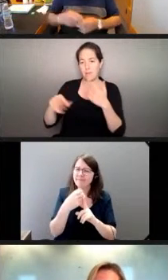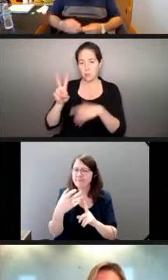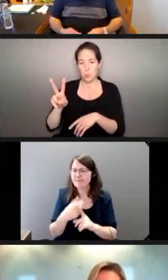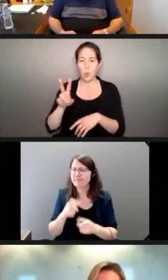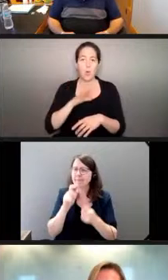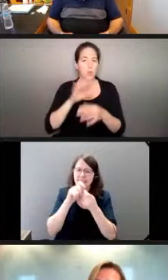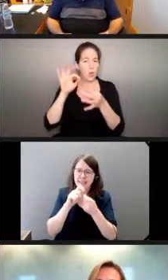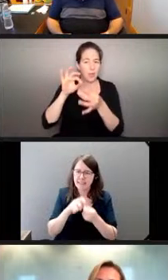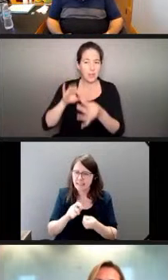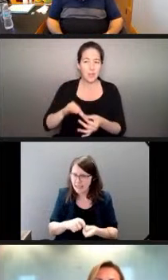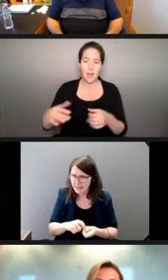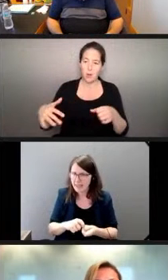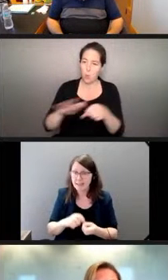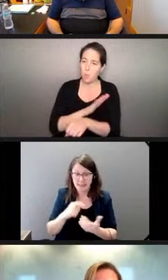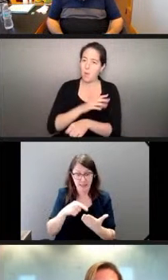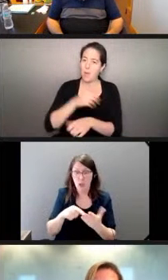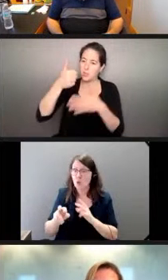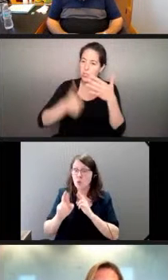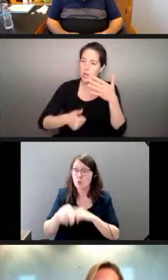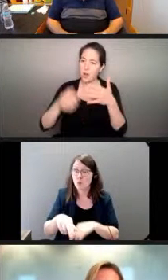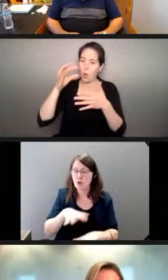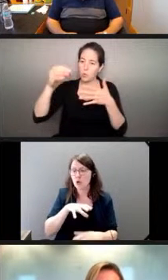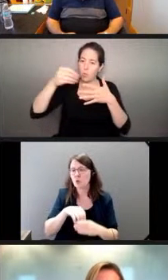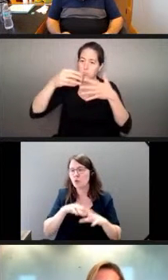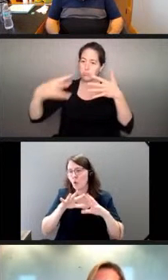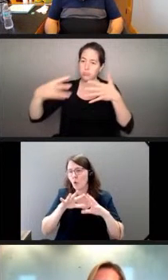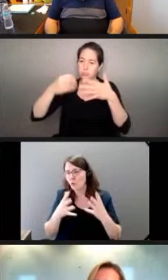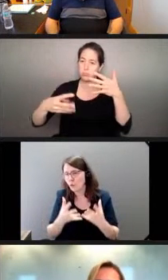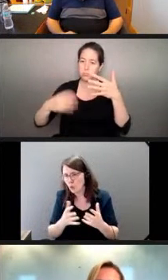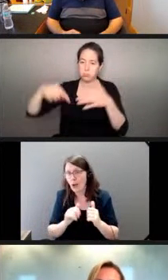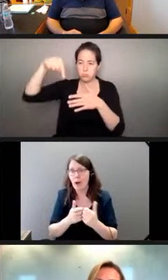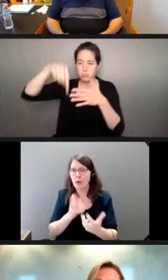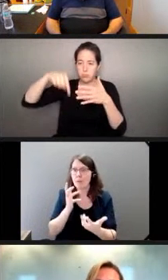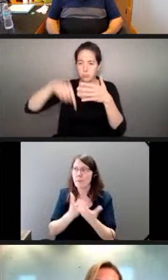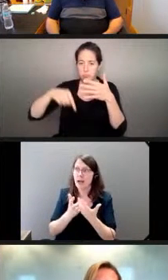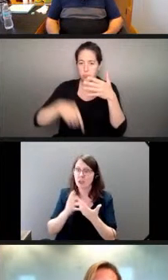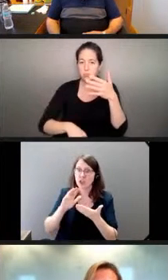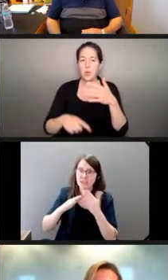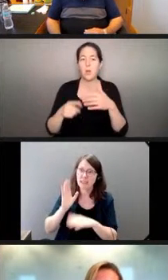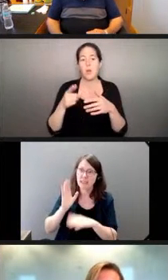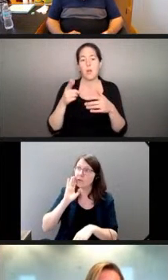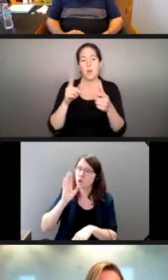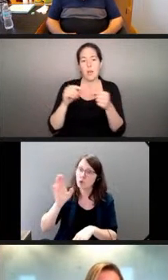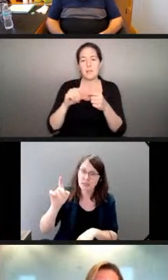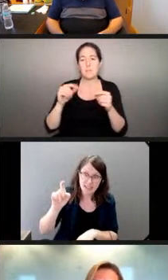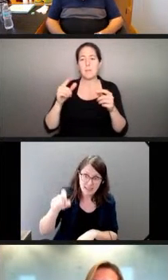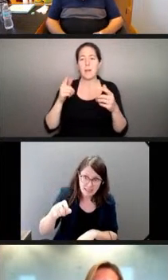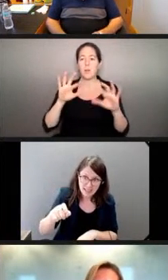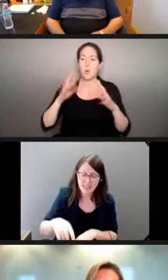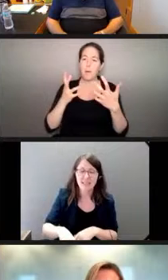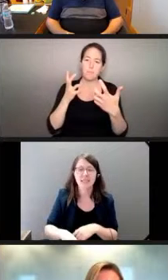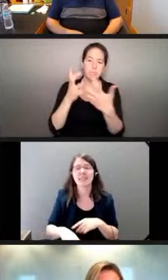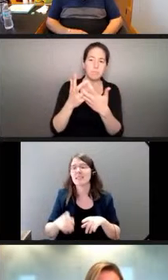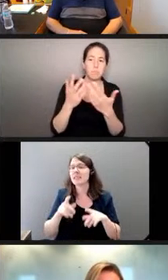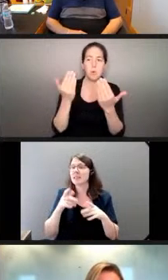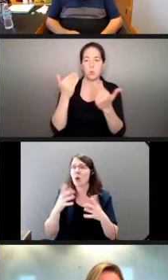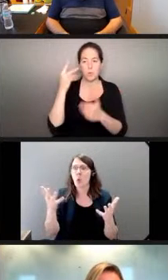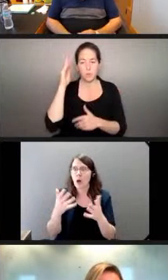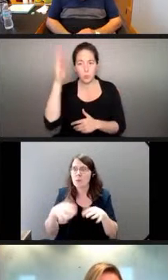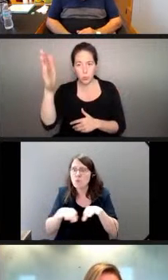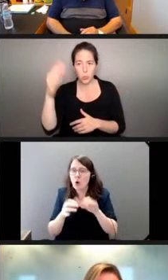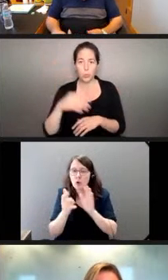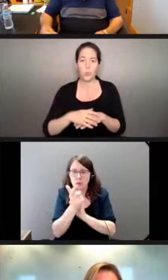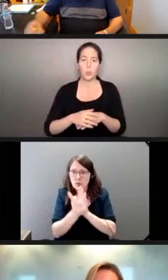of the option, its alignment with the future needs, the various regulatory considerations that we